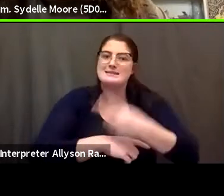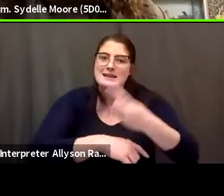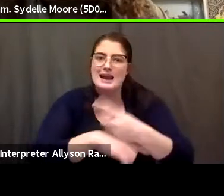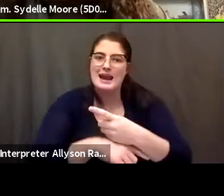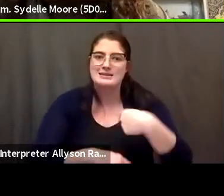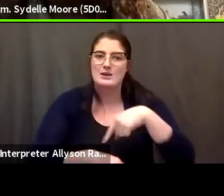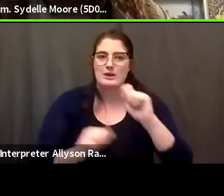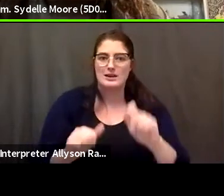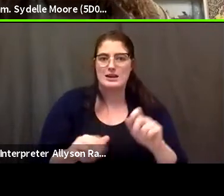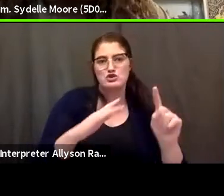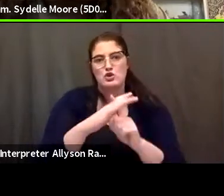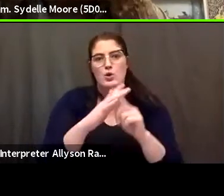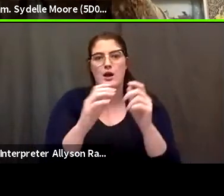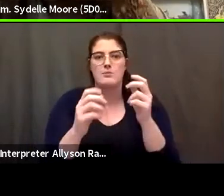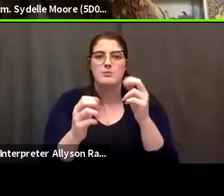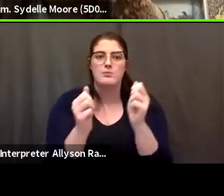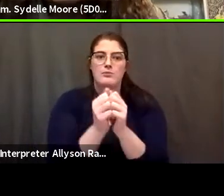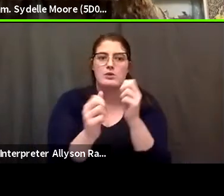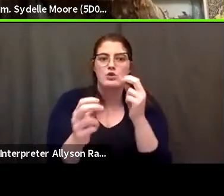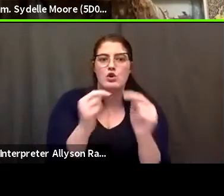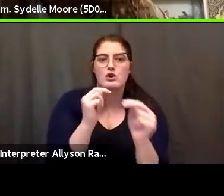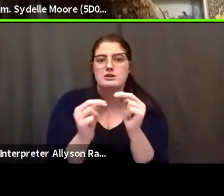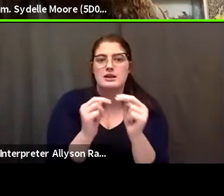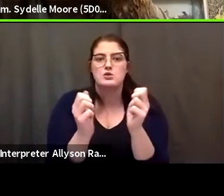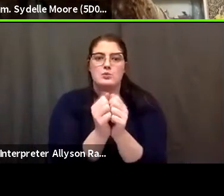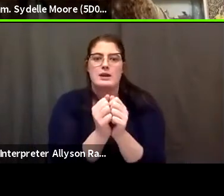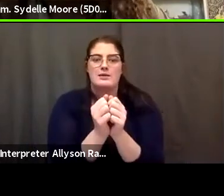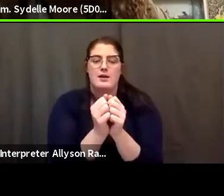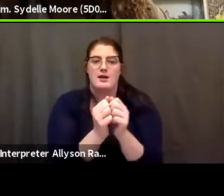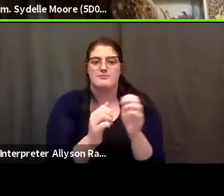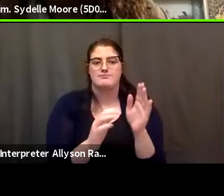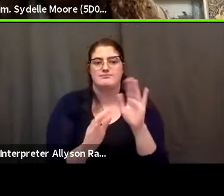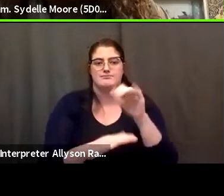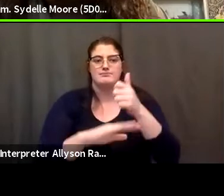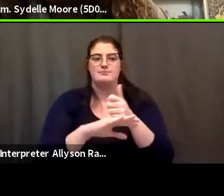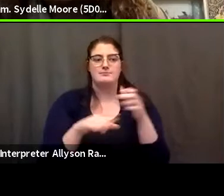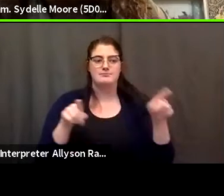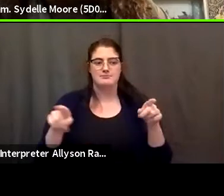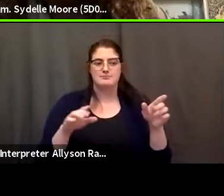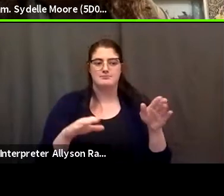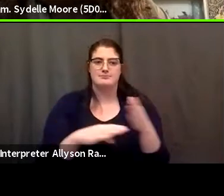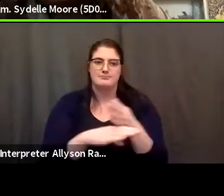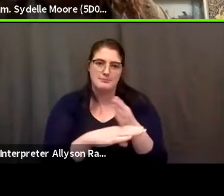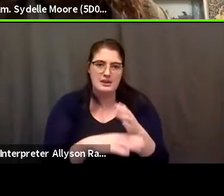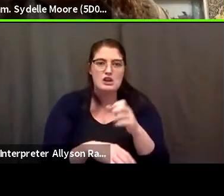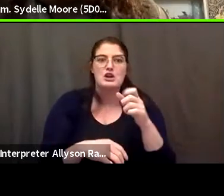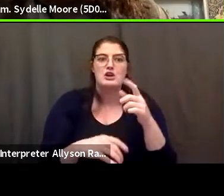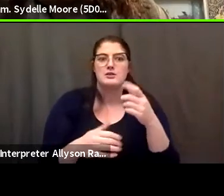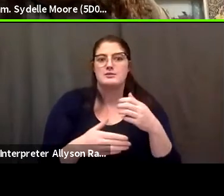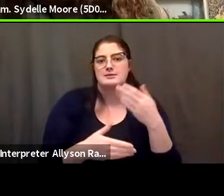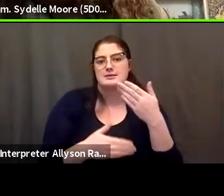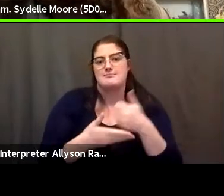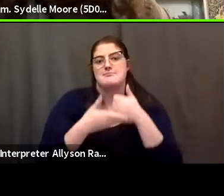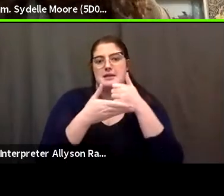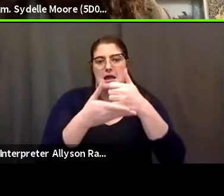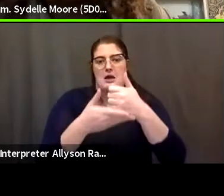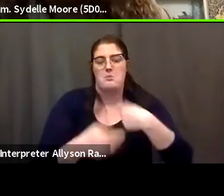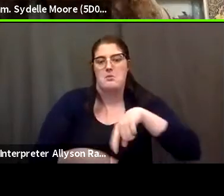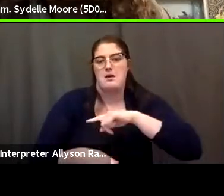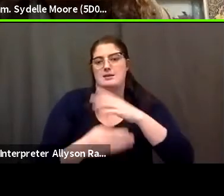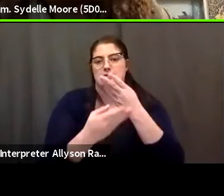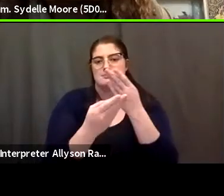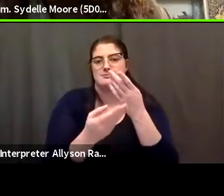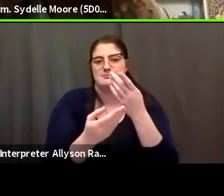negotiations with a mediator to try to help us work out an agreement on our own. And if that doesn't work out, then we would go to